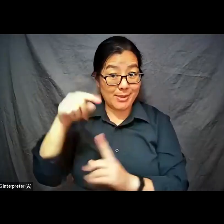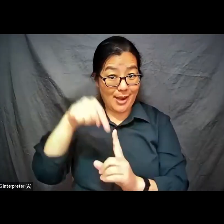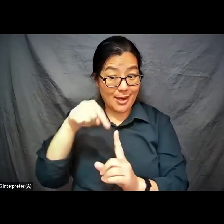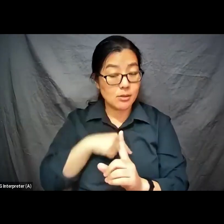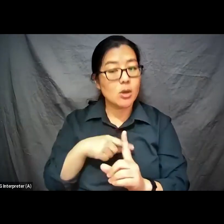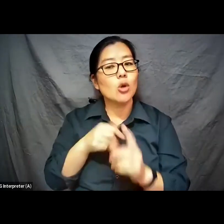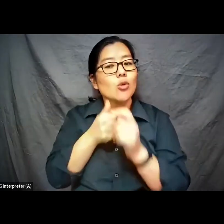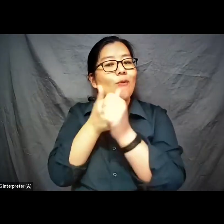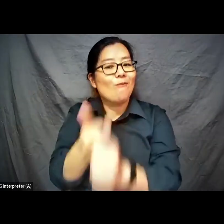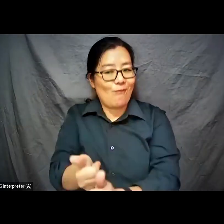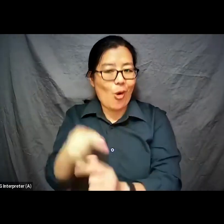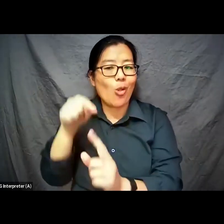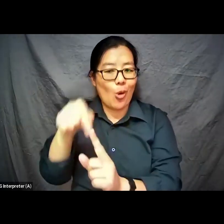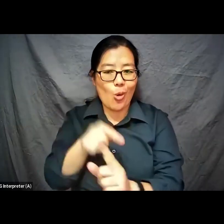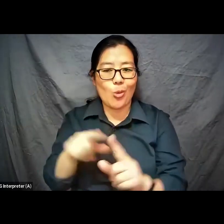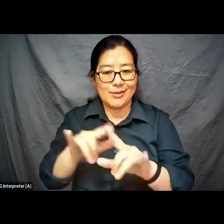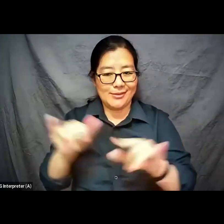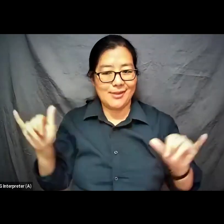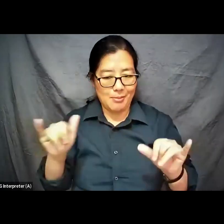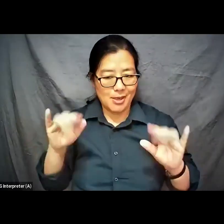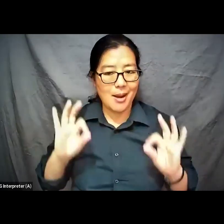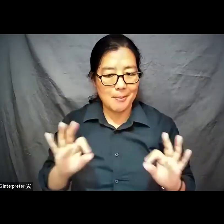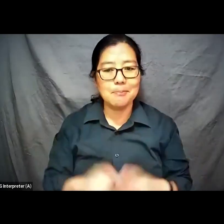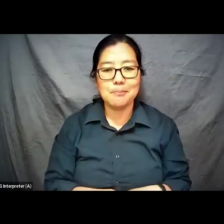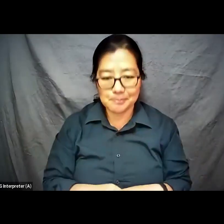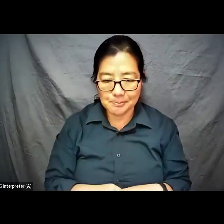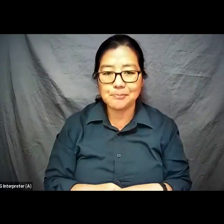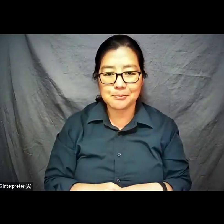follow along with.